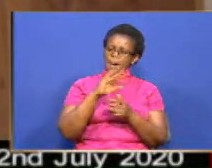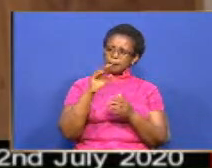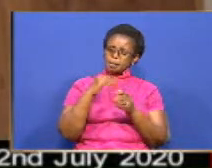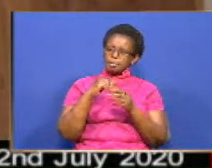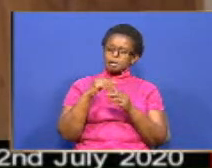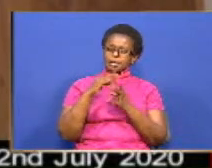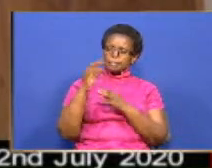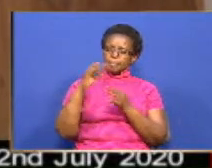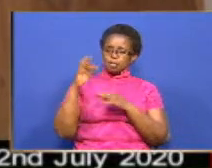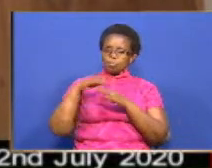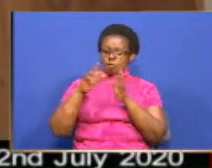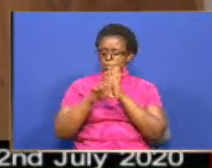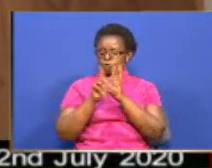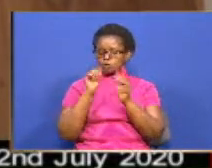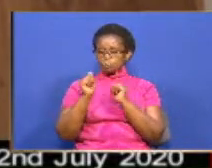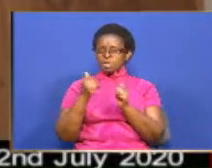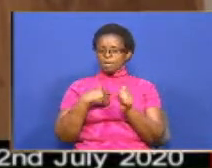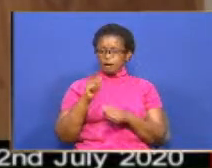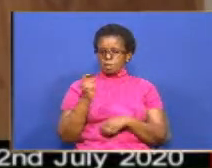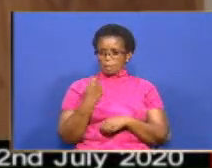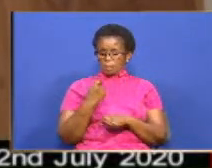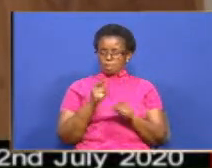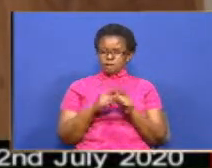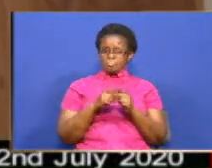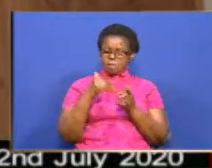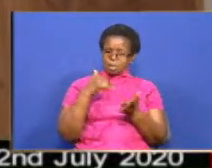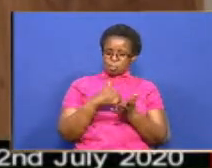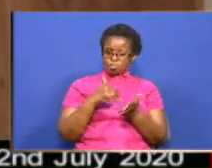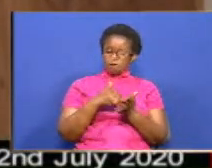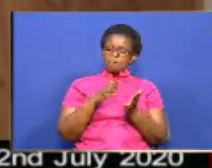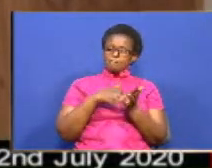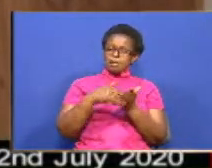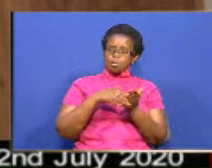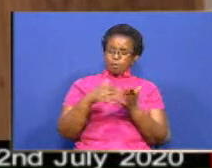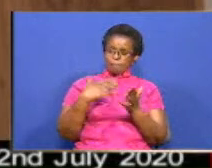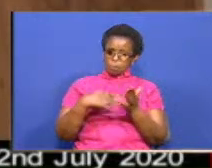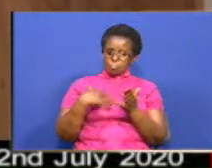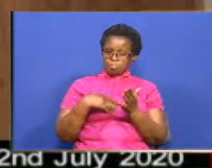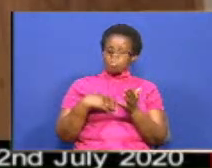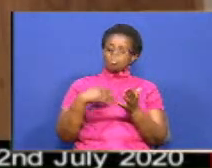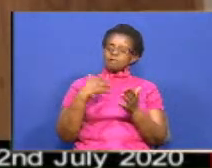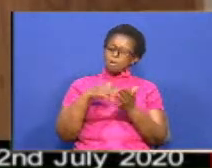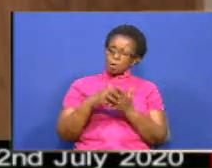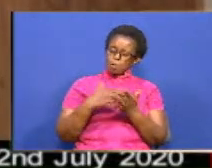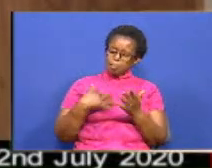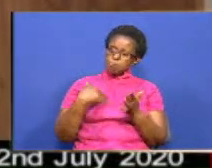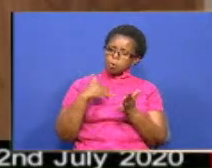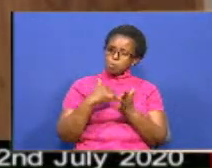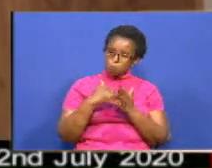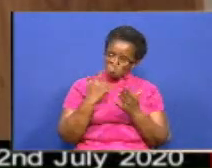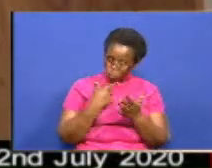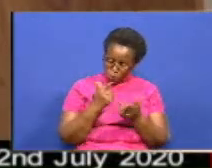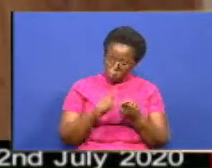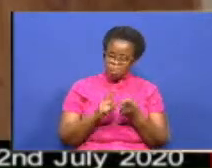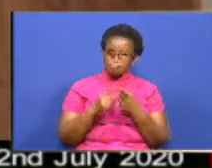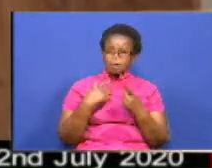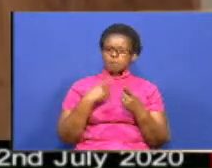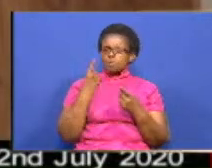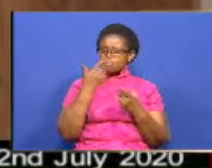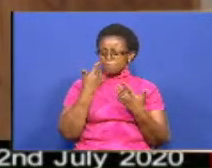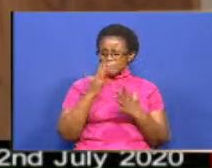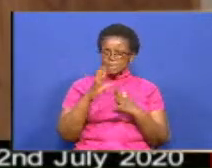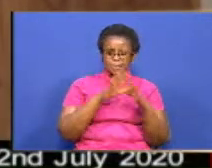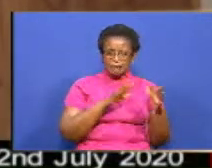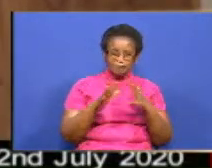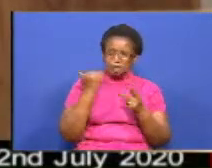secondly, Madam Speaker, inclusion of vulnerable persons, who include persons who have suffered trauma